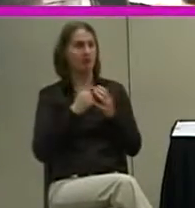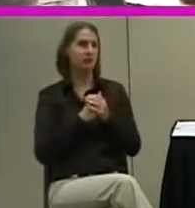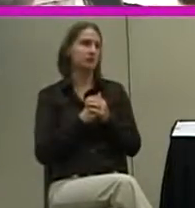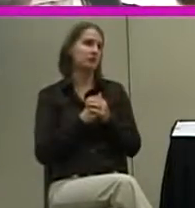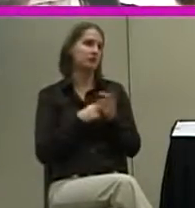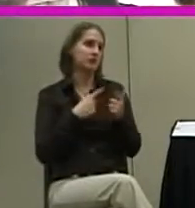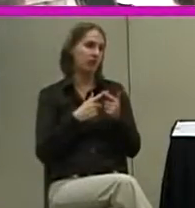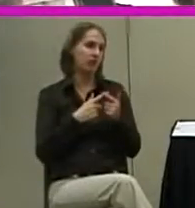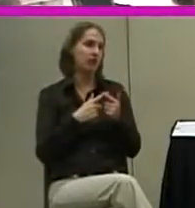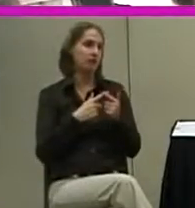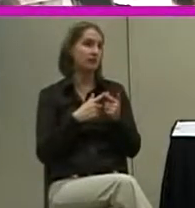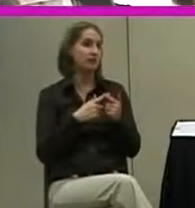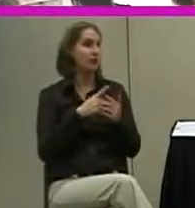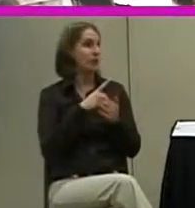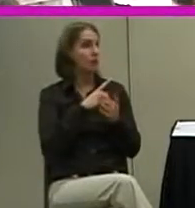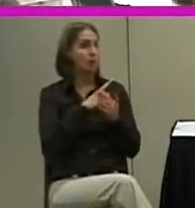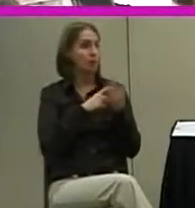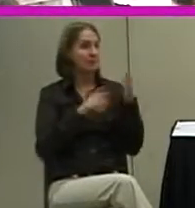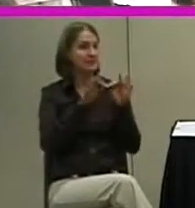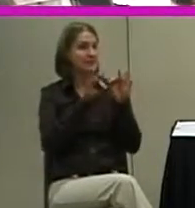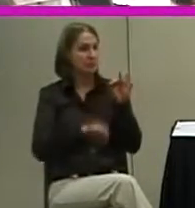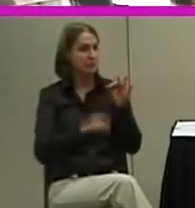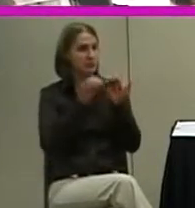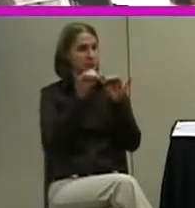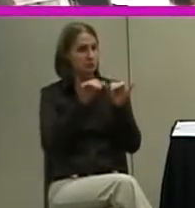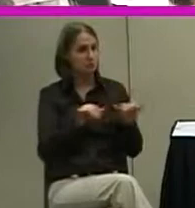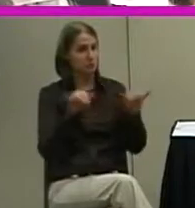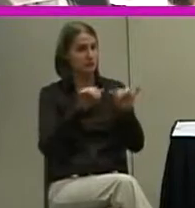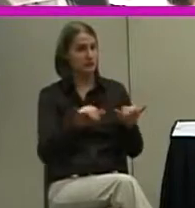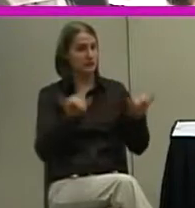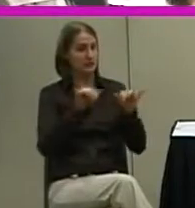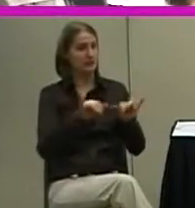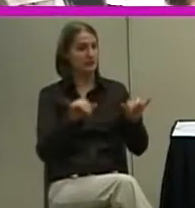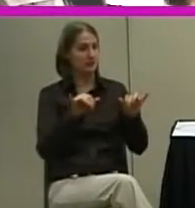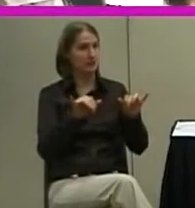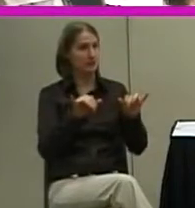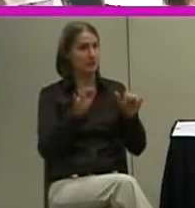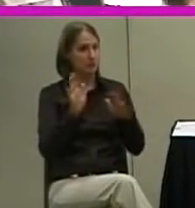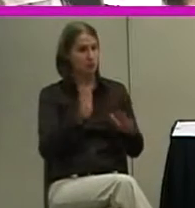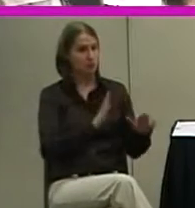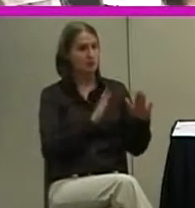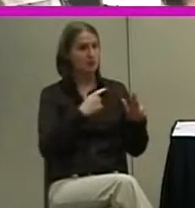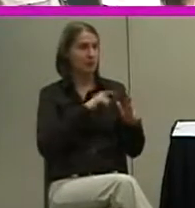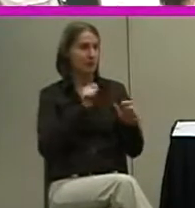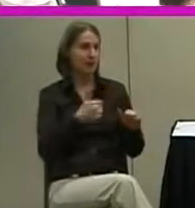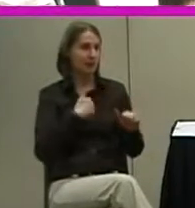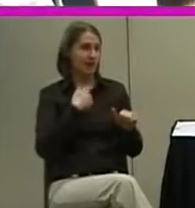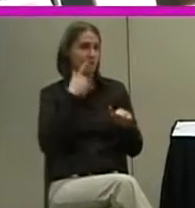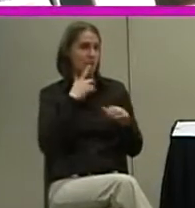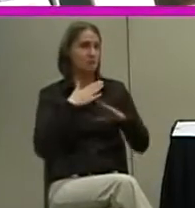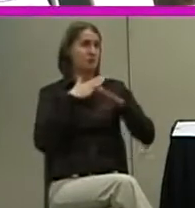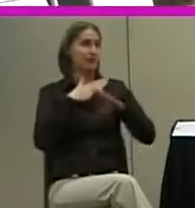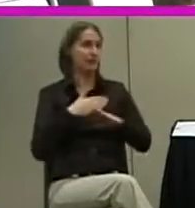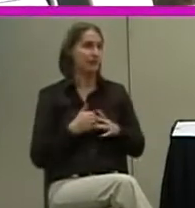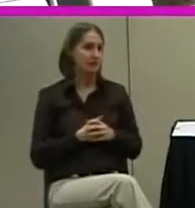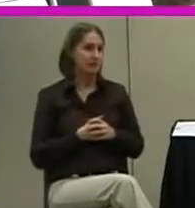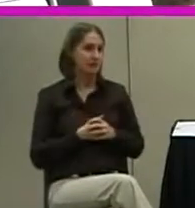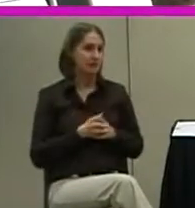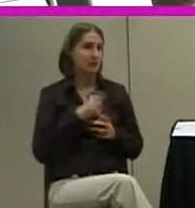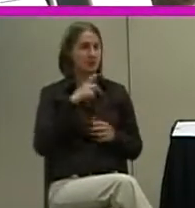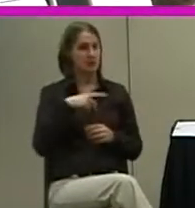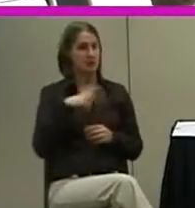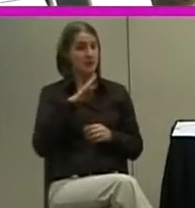then what's the simplest routine and arrangement we could put in place to prevent that? Same logic here. PBS moved